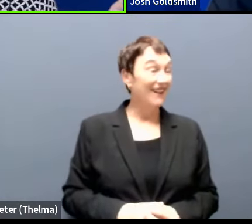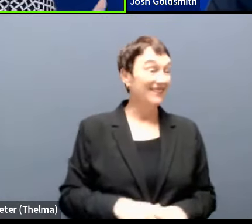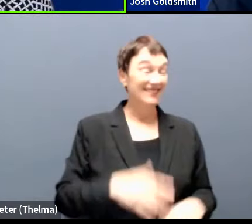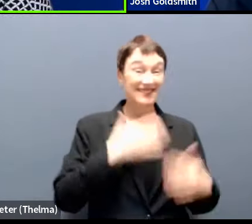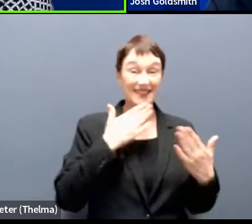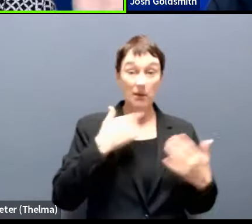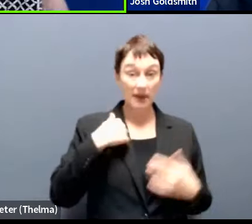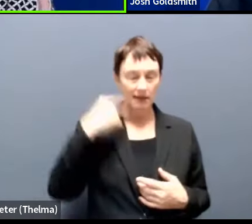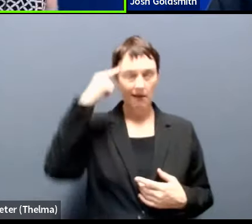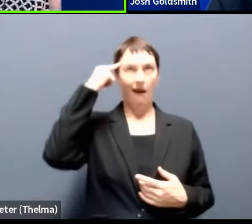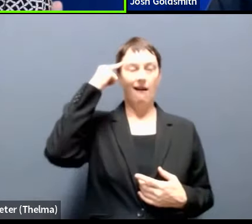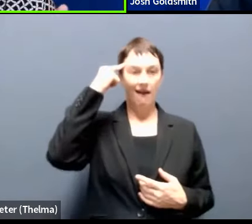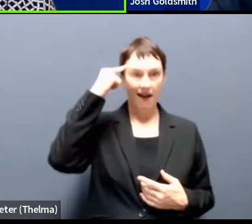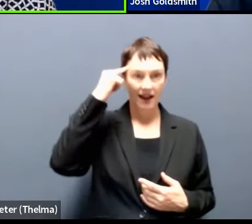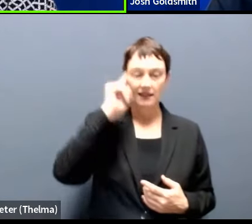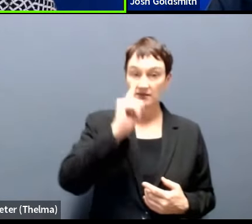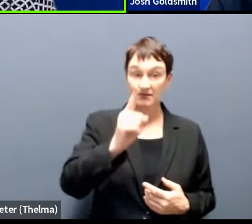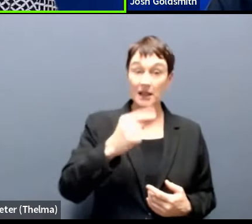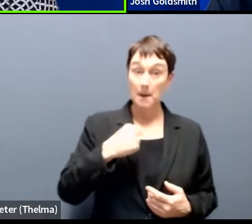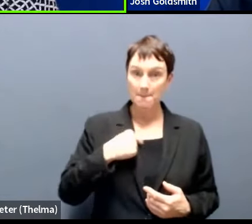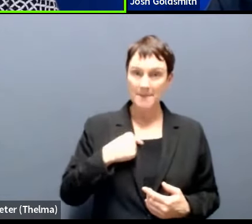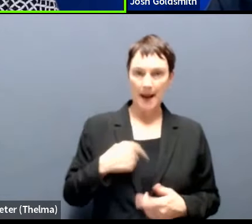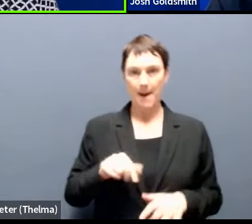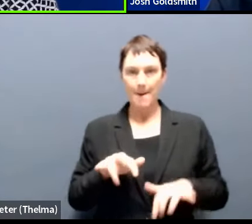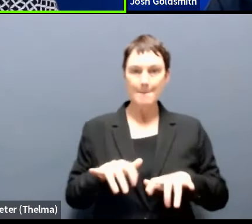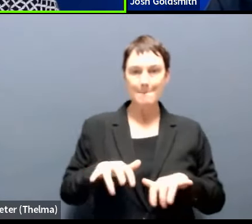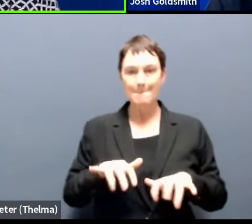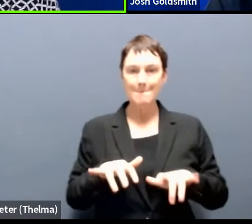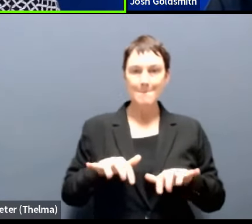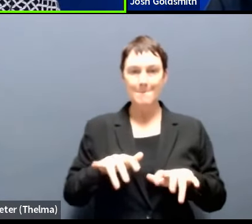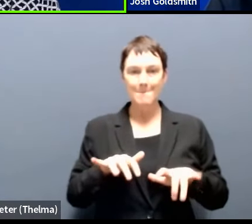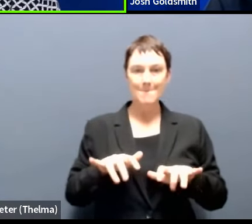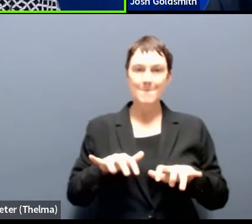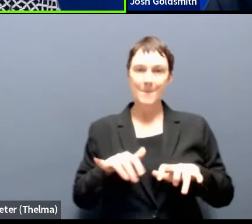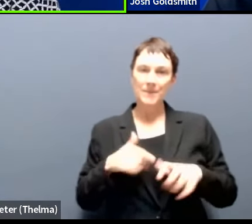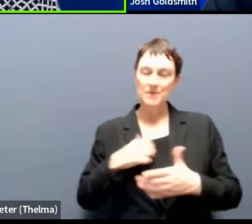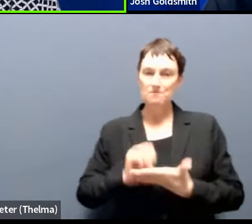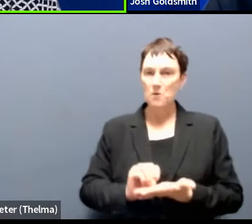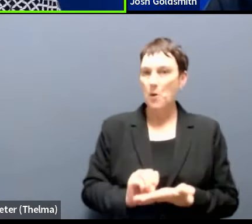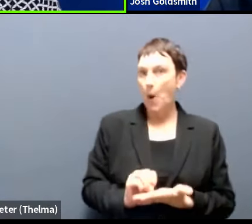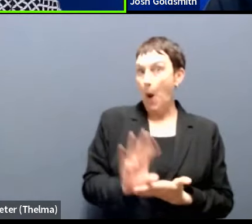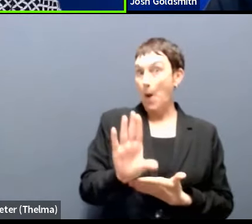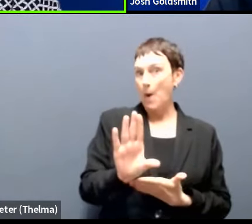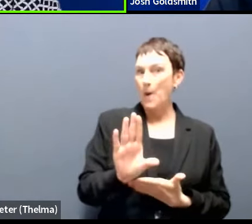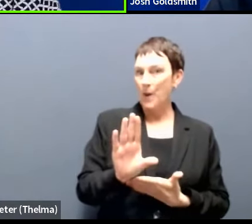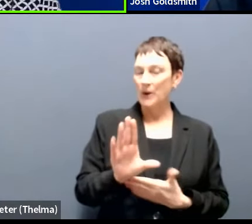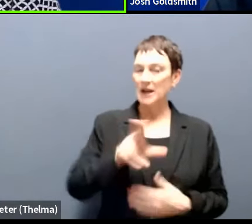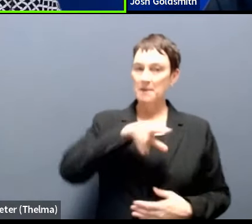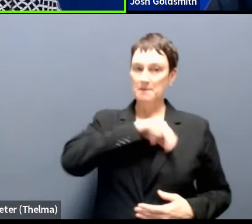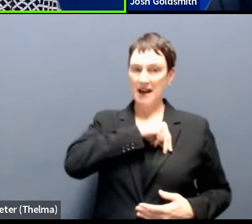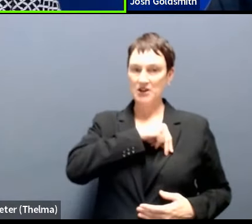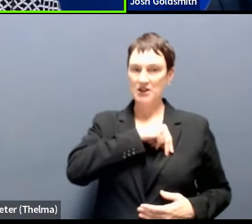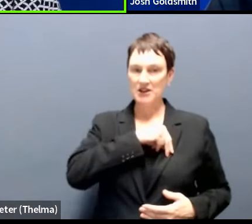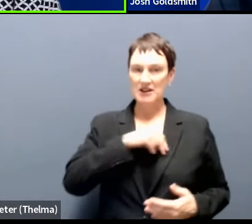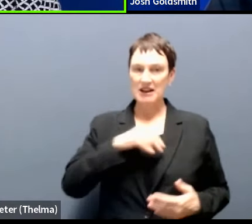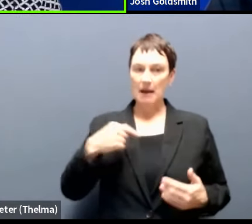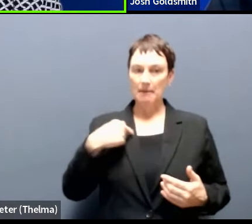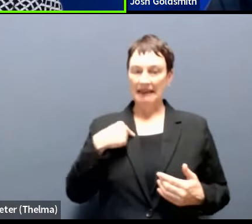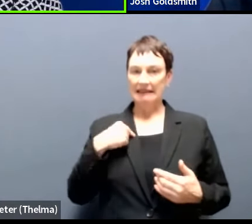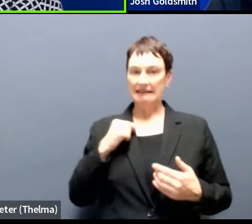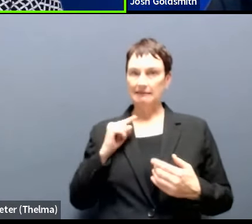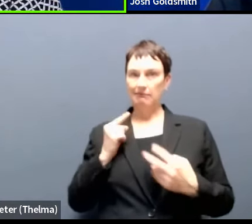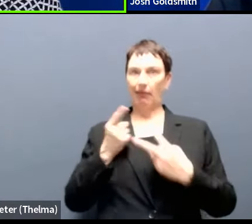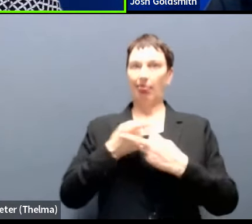was actually loading my badge here so I could show everyone. So I apologize for the intrusion there, but let me see if I